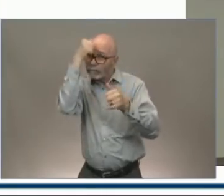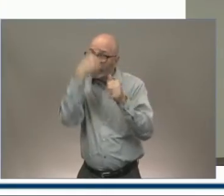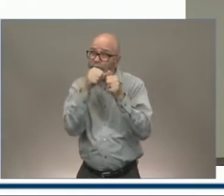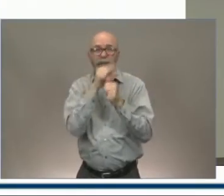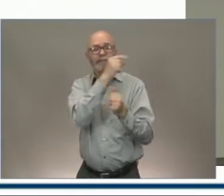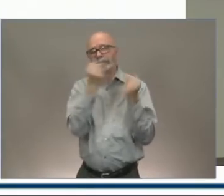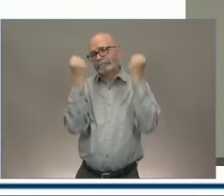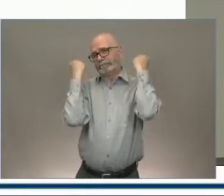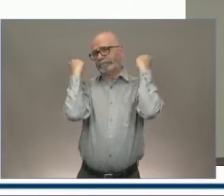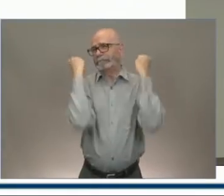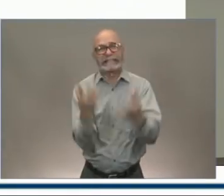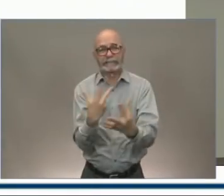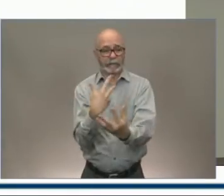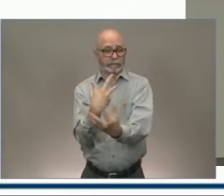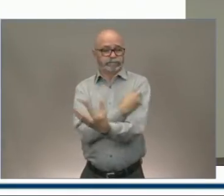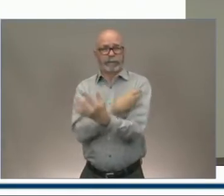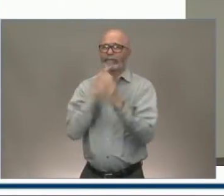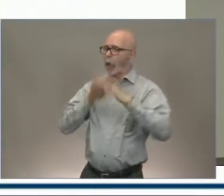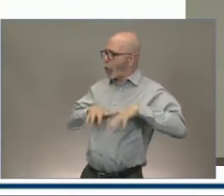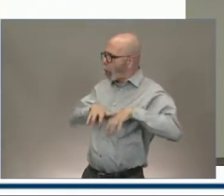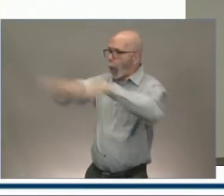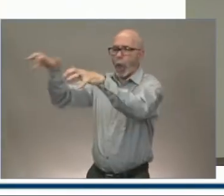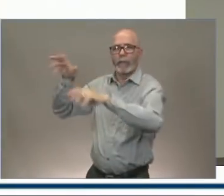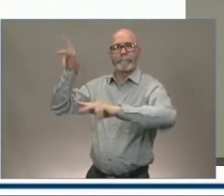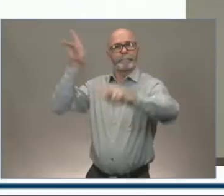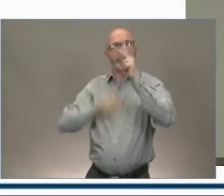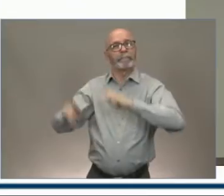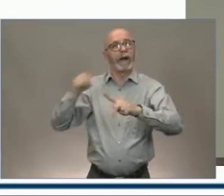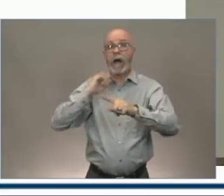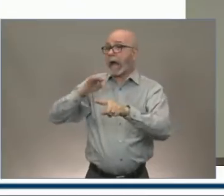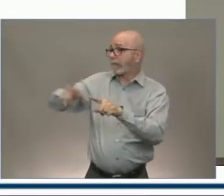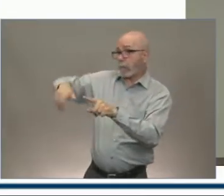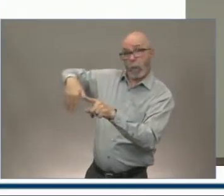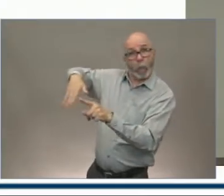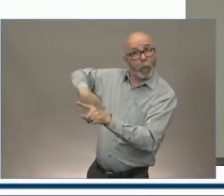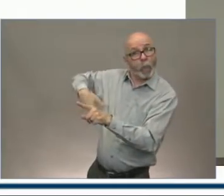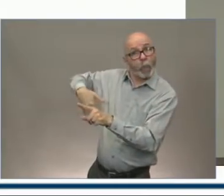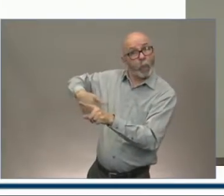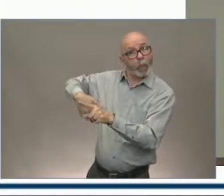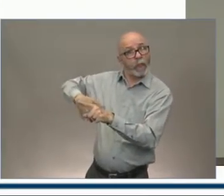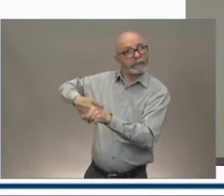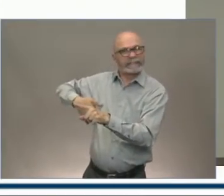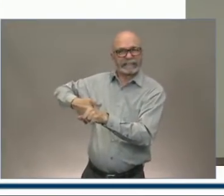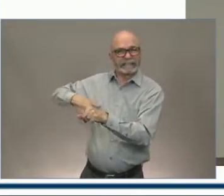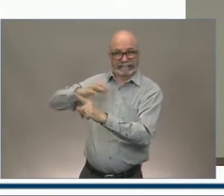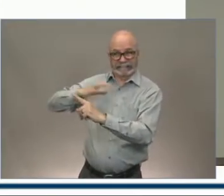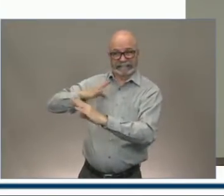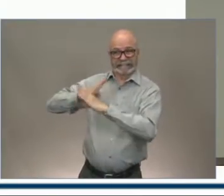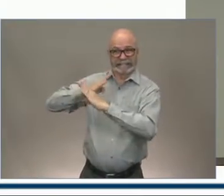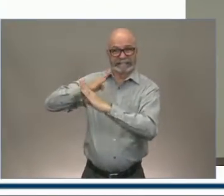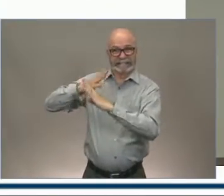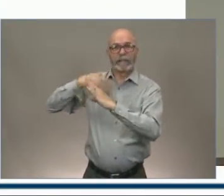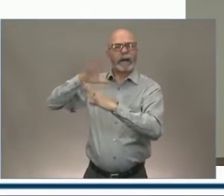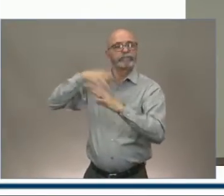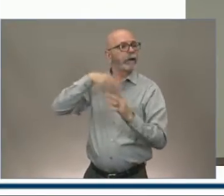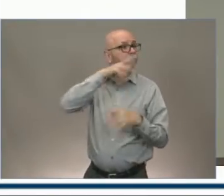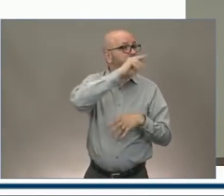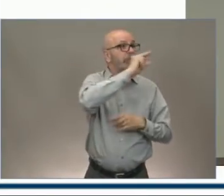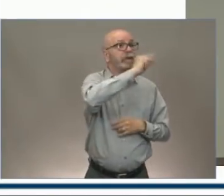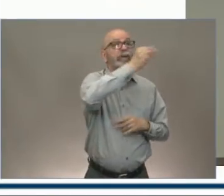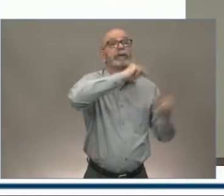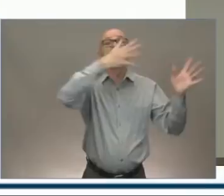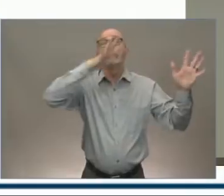possible so that those who are not yet immunized will be better protected because those around them have received the vaccine. We're building